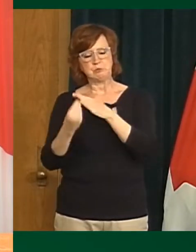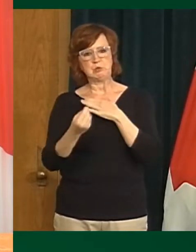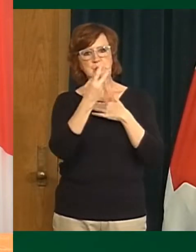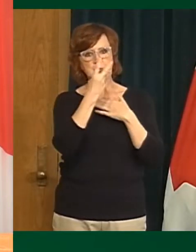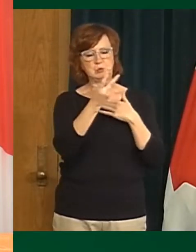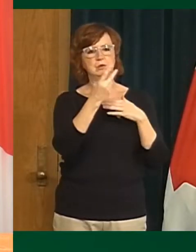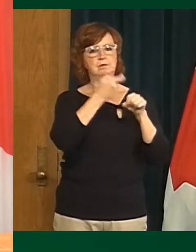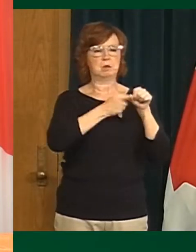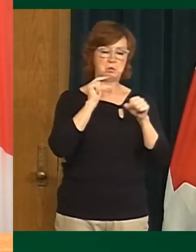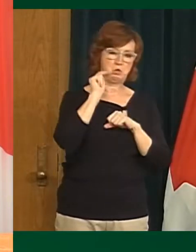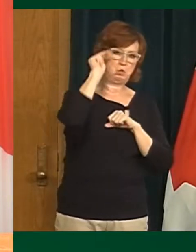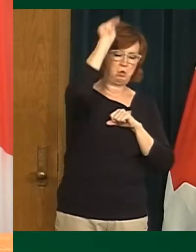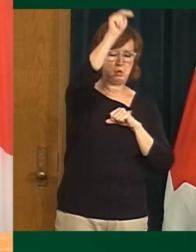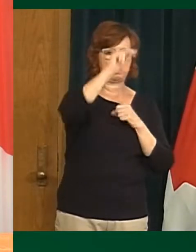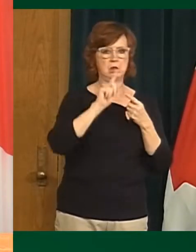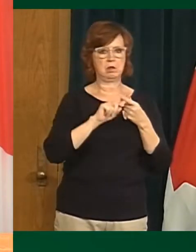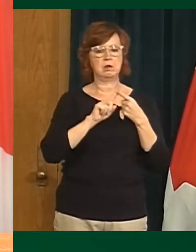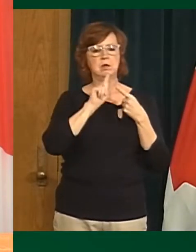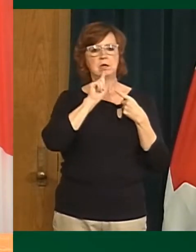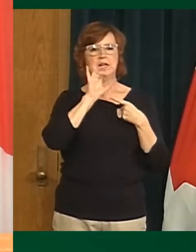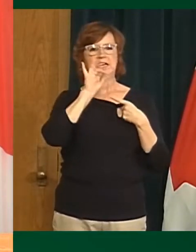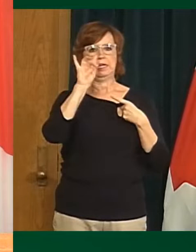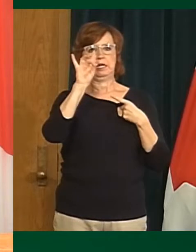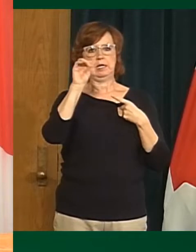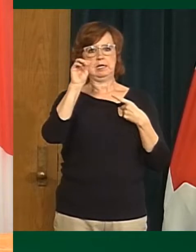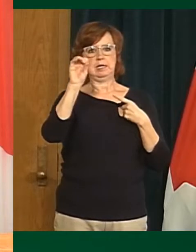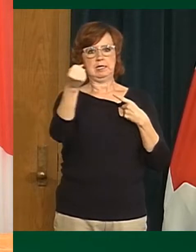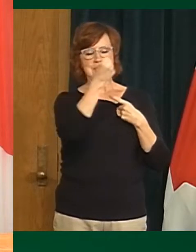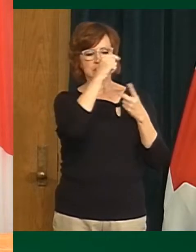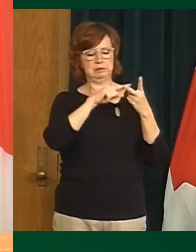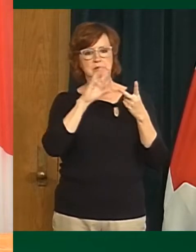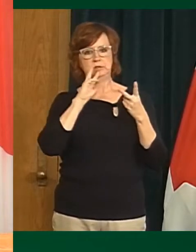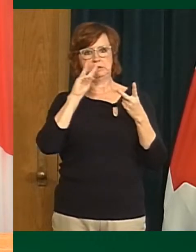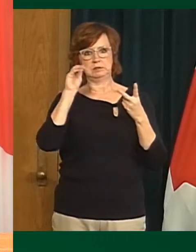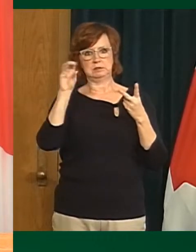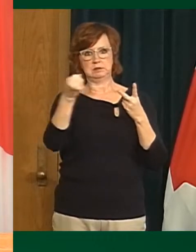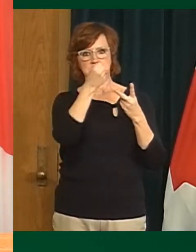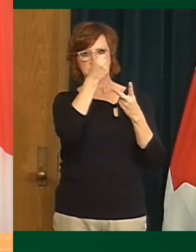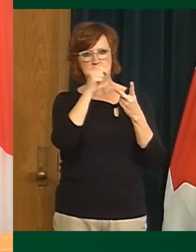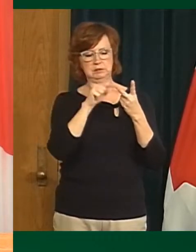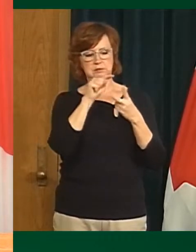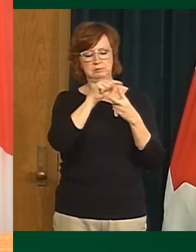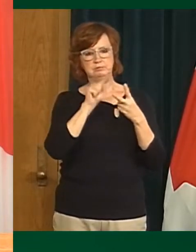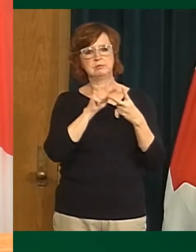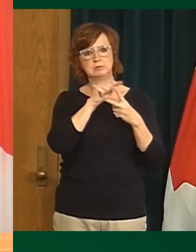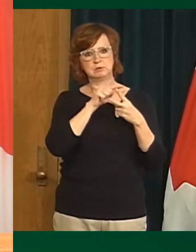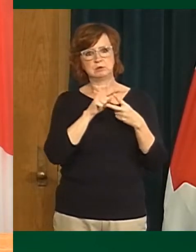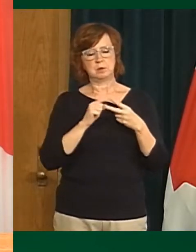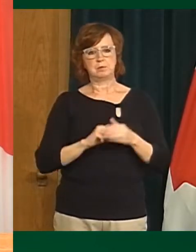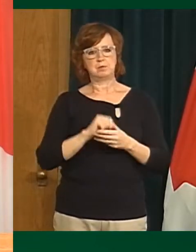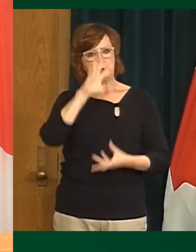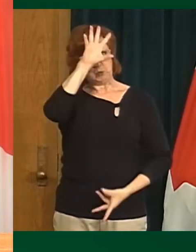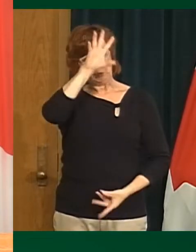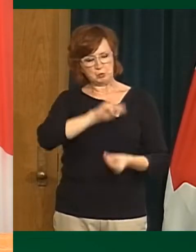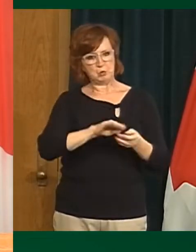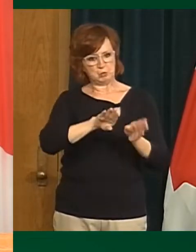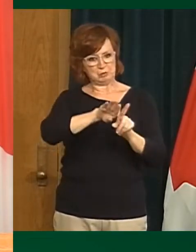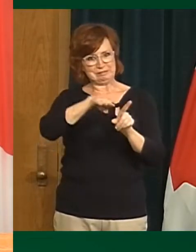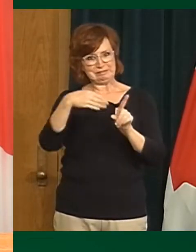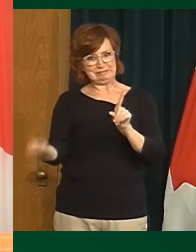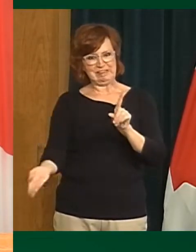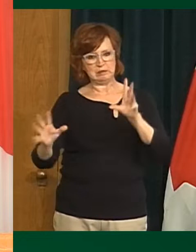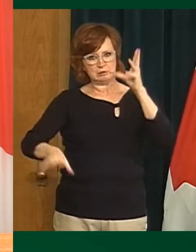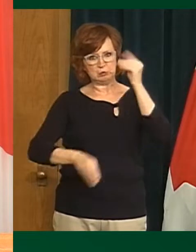and our one individual is in their 80s and another individual in their 60s. So this brings our total number of deaths